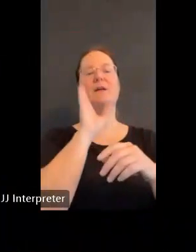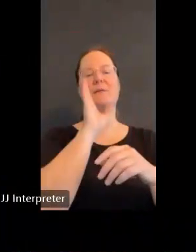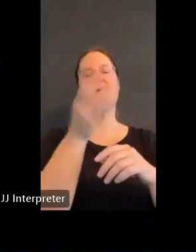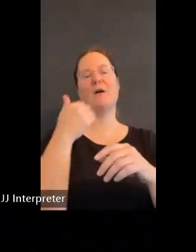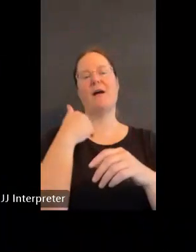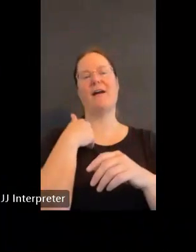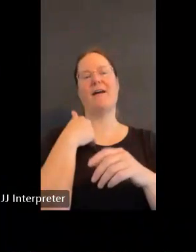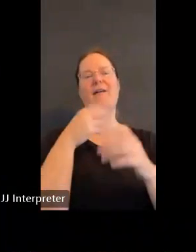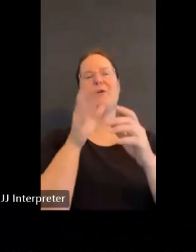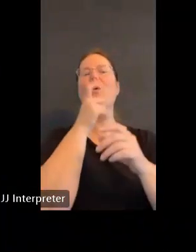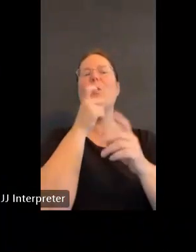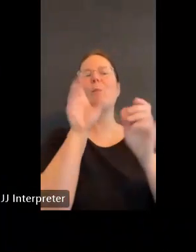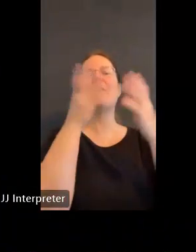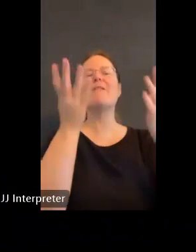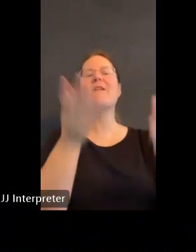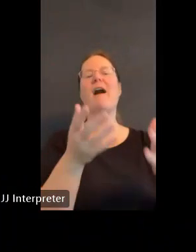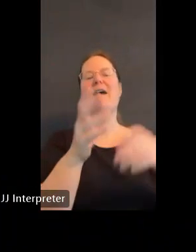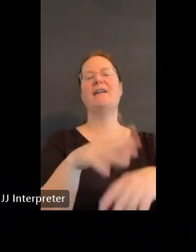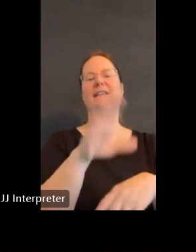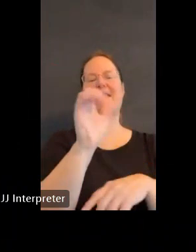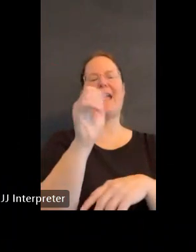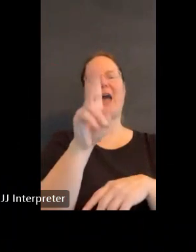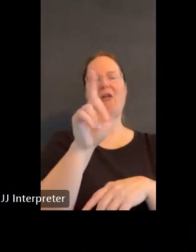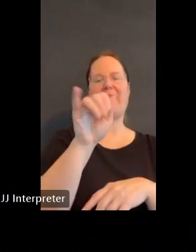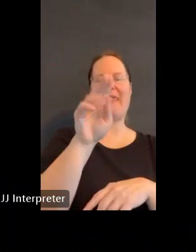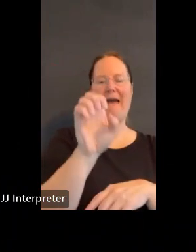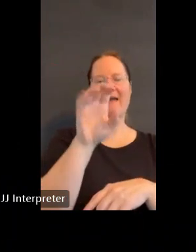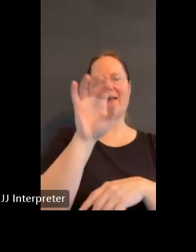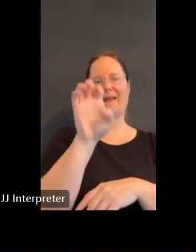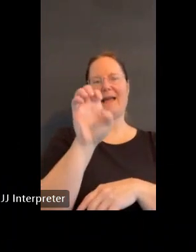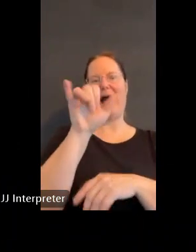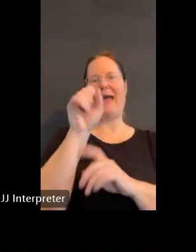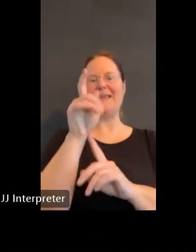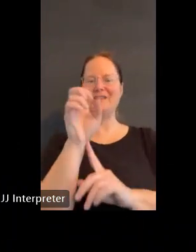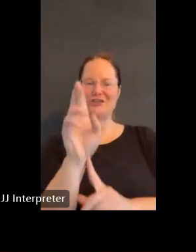providing technical assistance to this session. And she will be